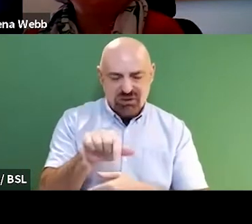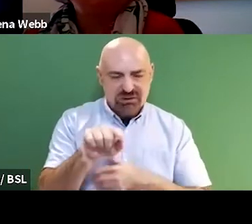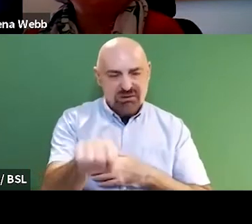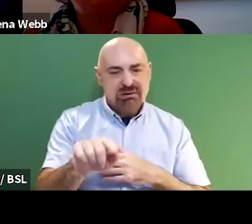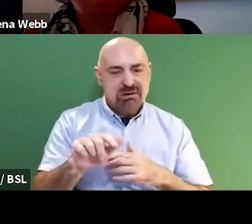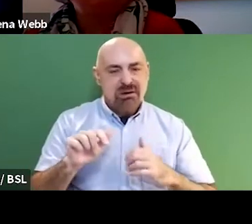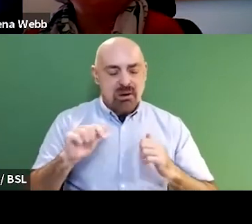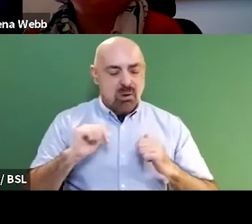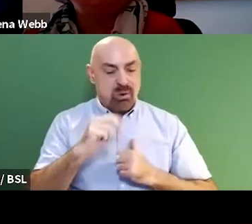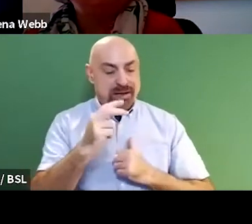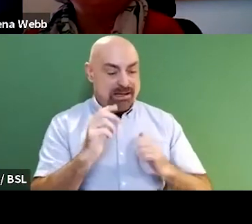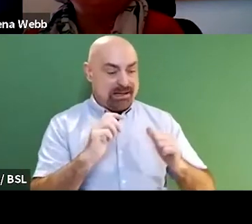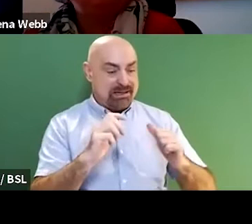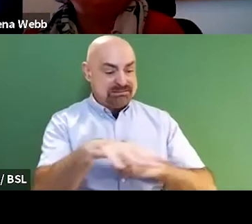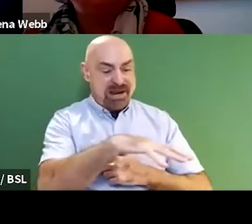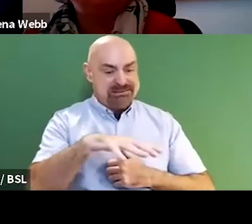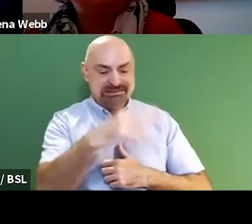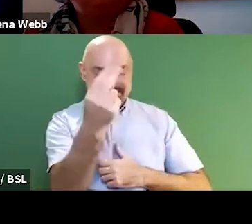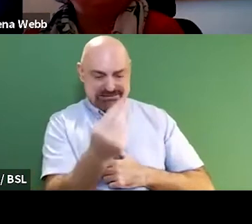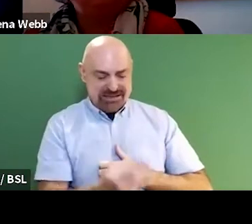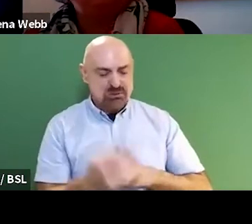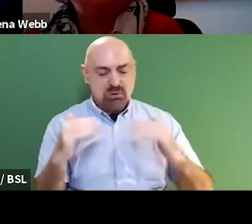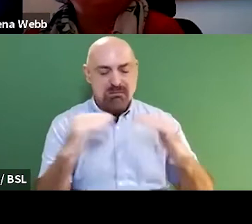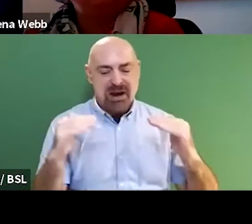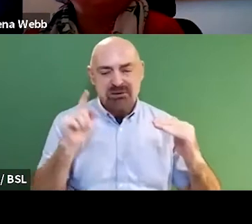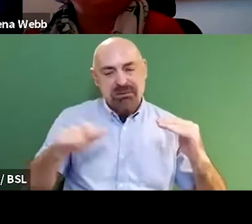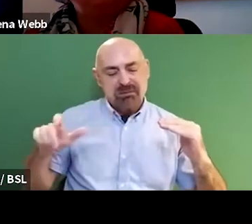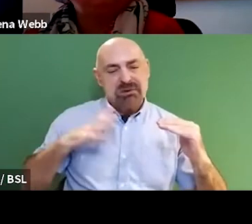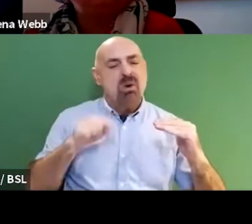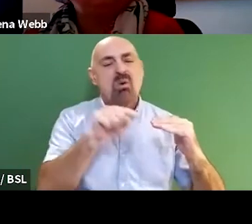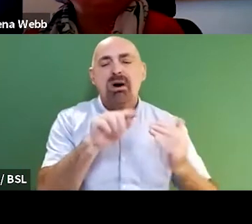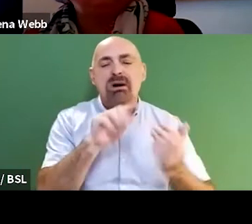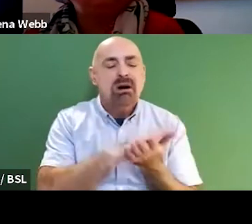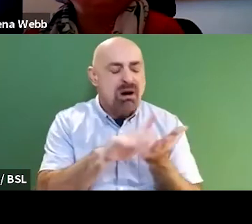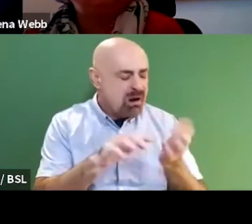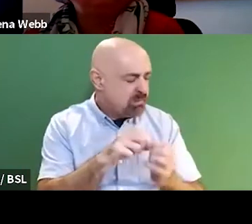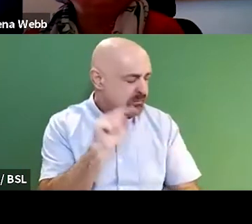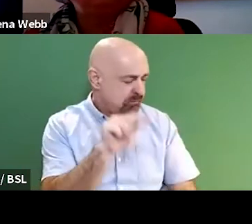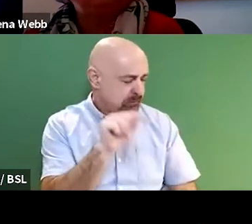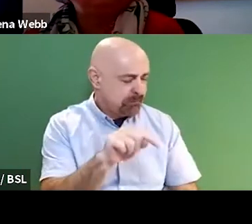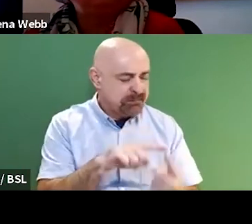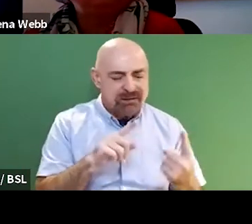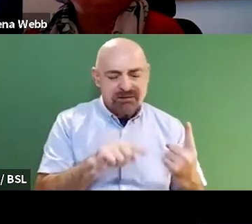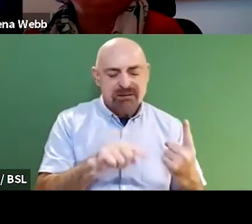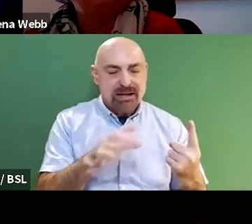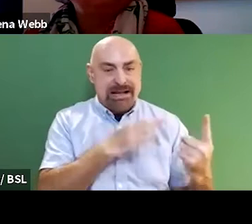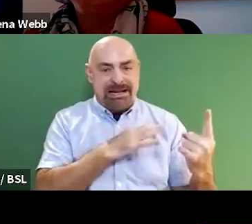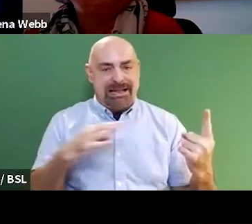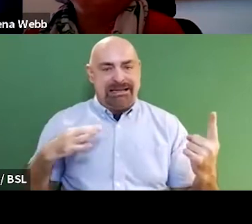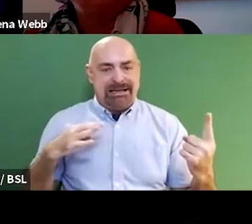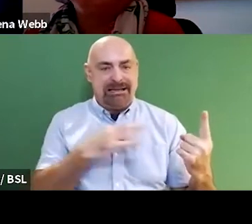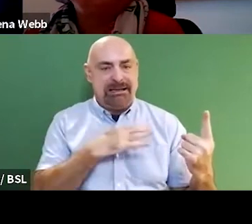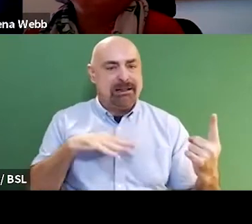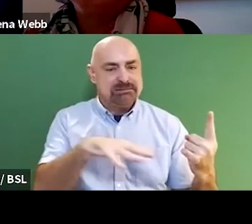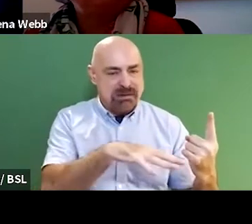our spaces to meet the needs of a whole range of services. So, for example, one hub, may have had some clinical space developed